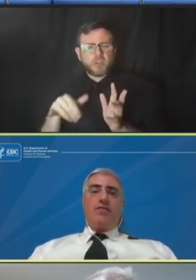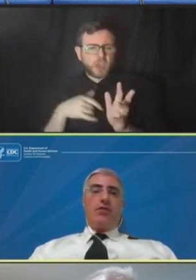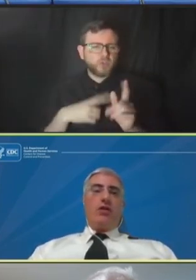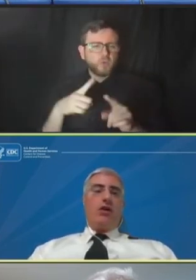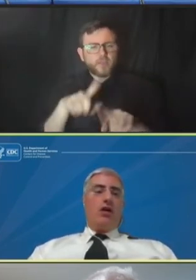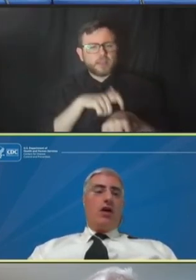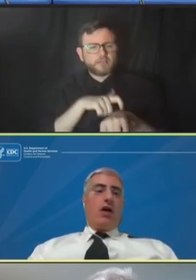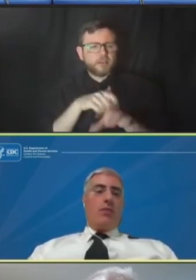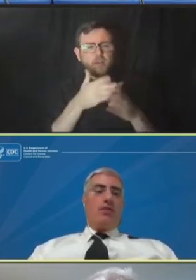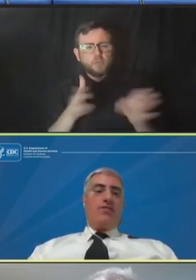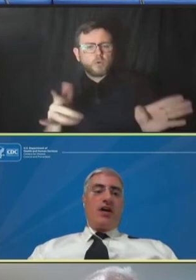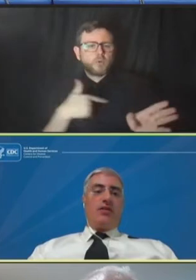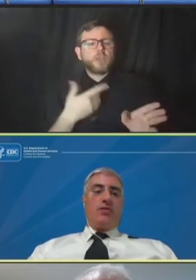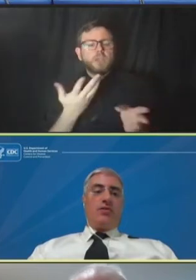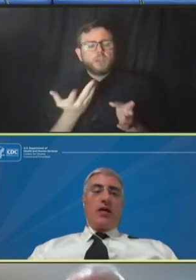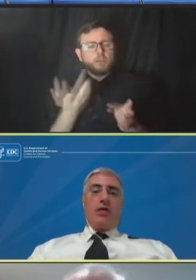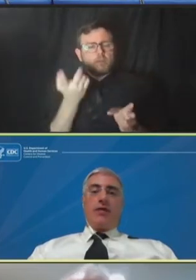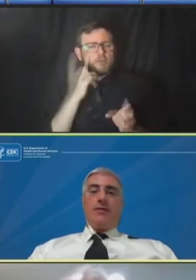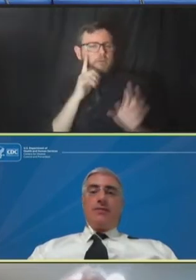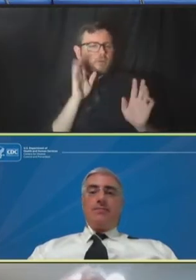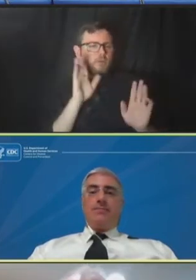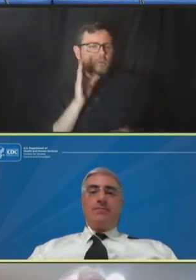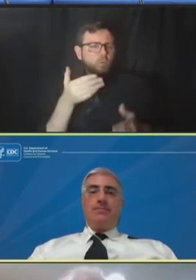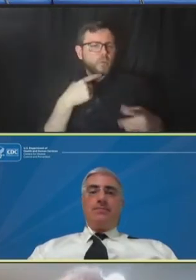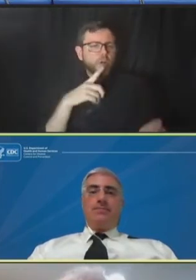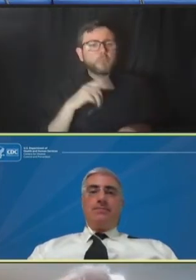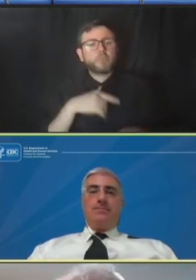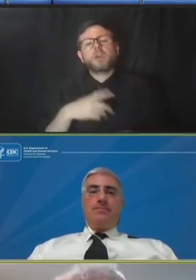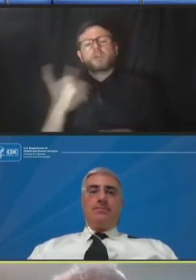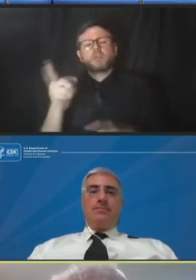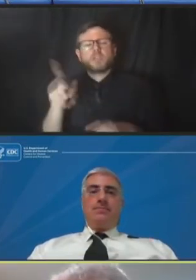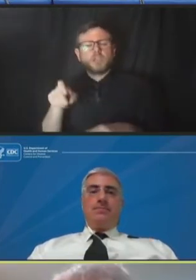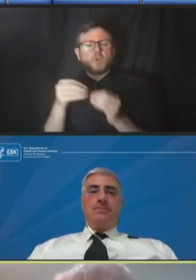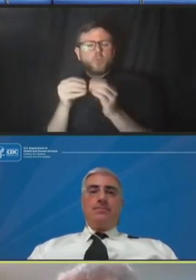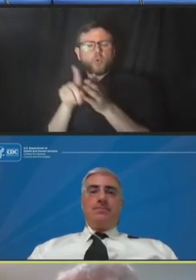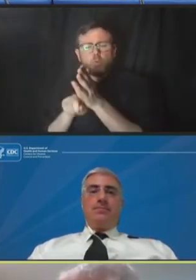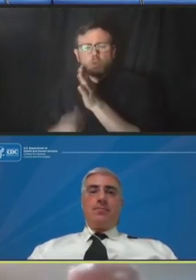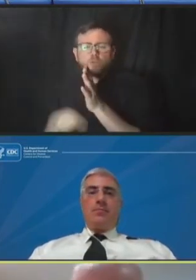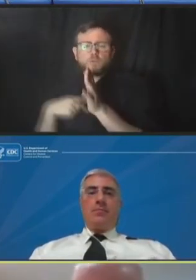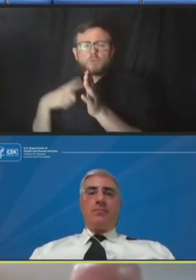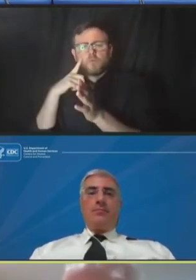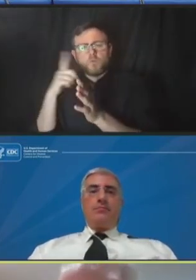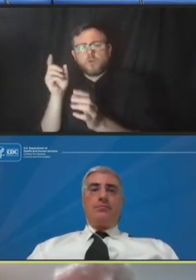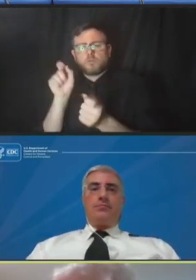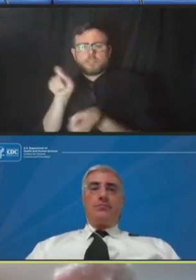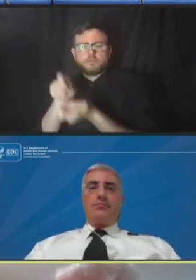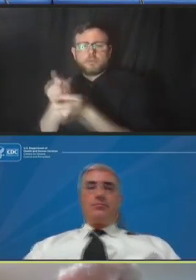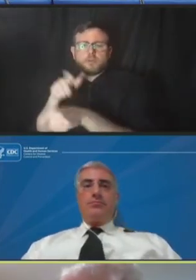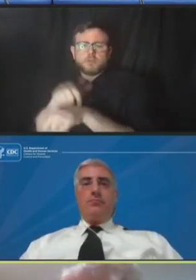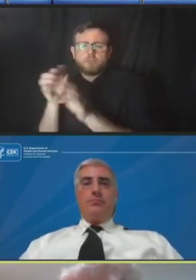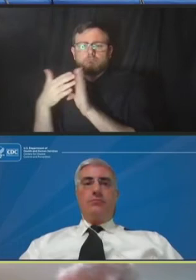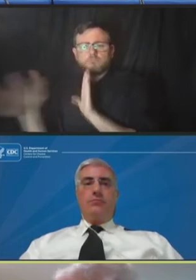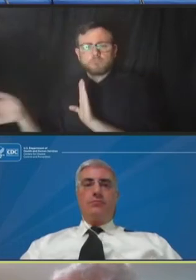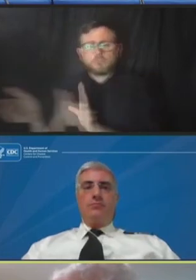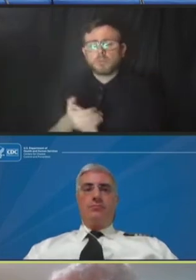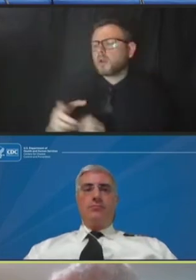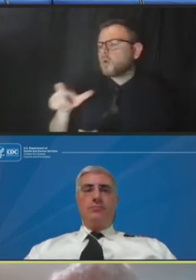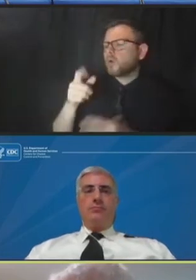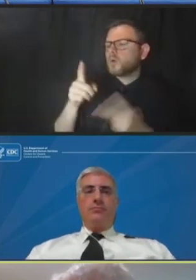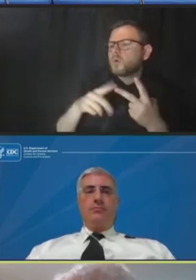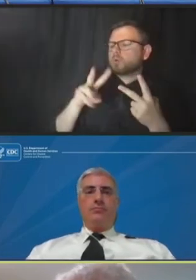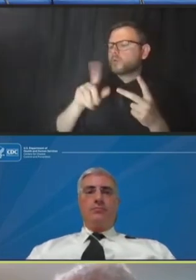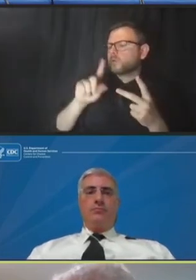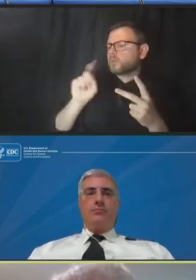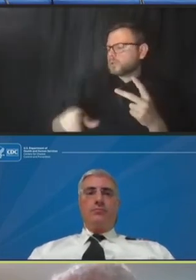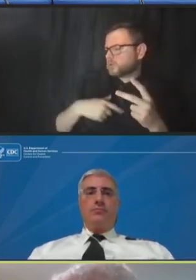to further define those timelines. And then my other question is sort of the larger, if I'm correct,